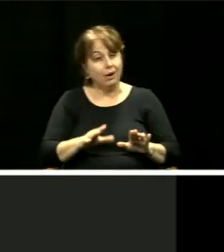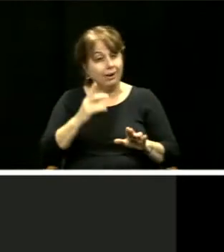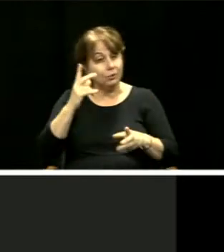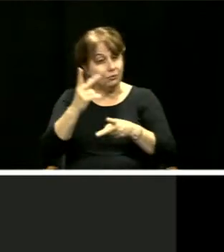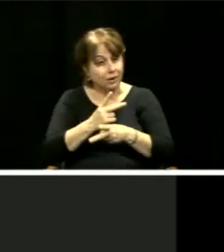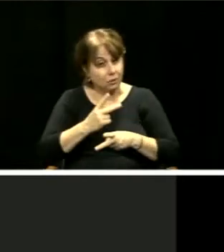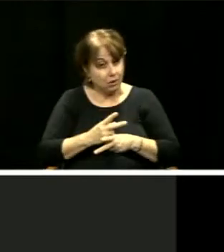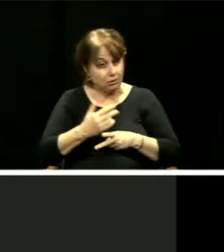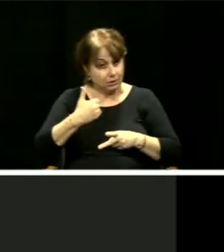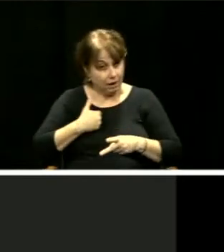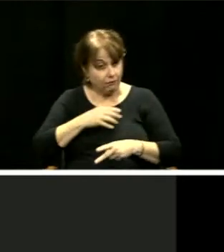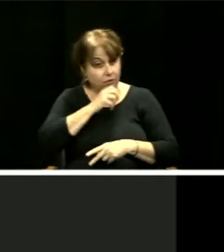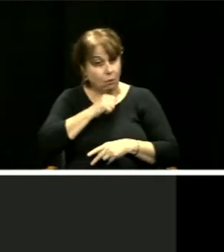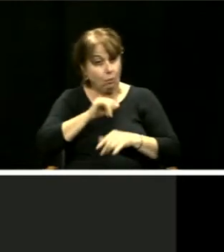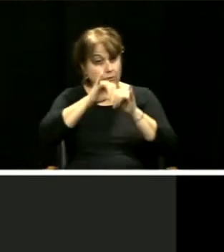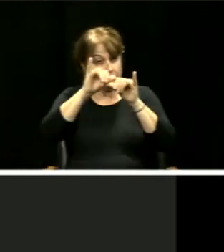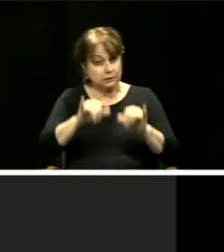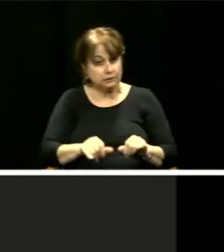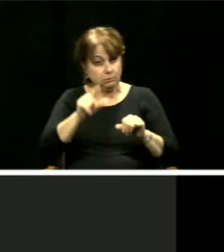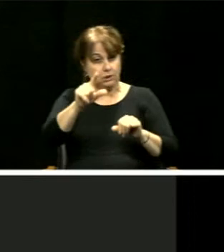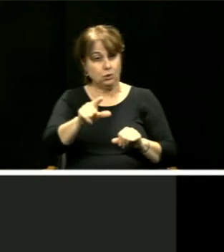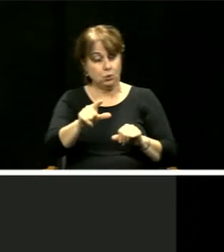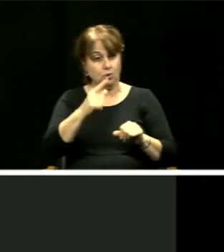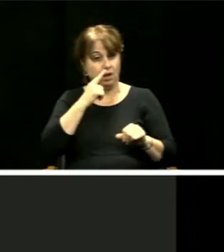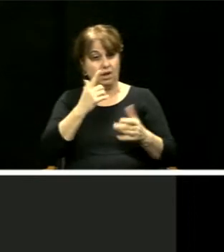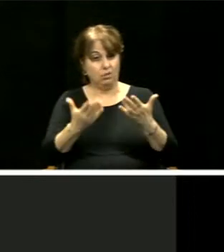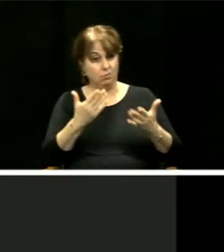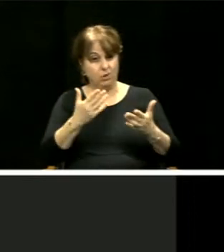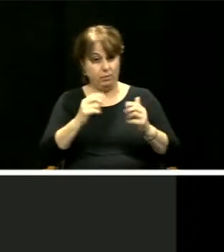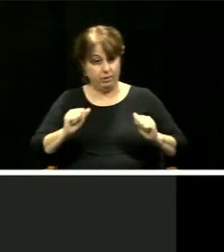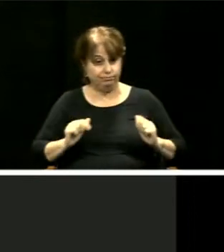old system there that could be looked into.